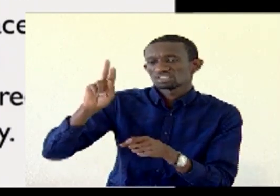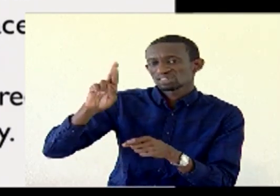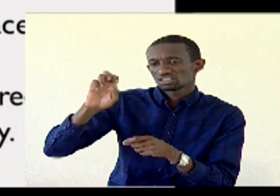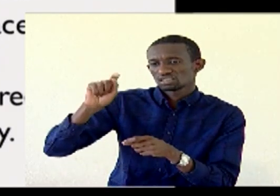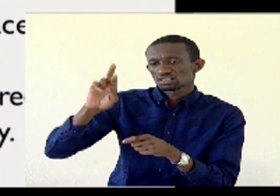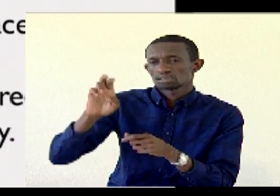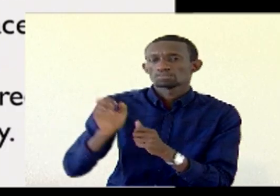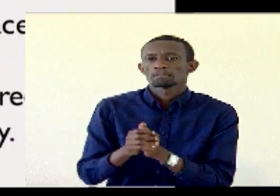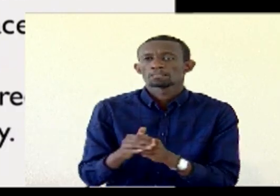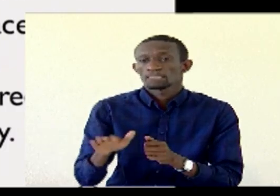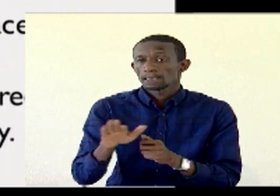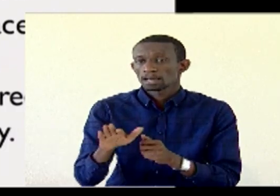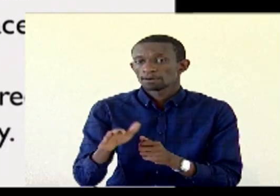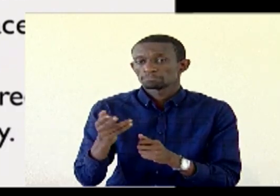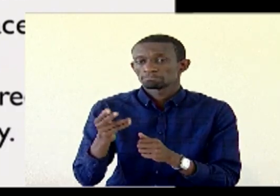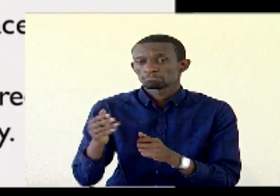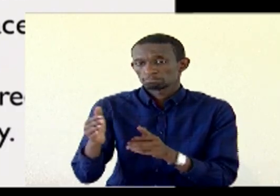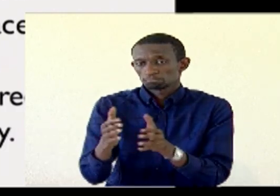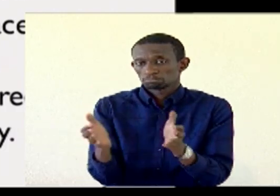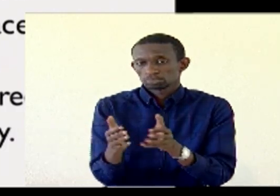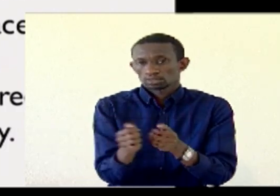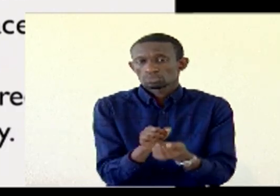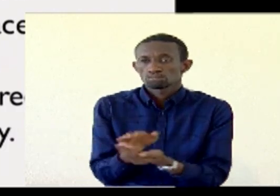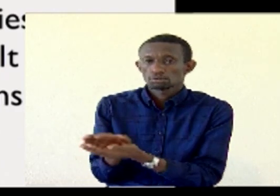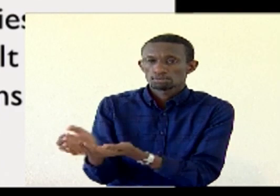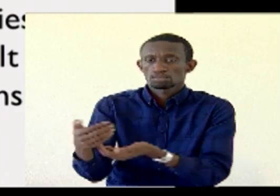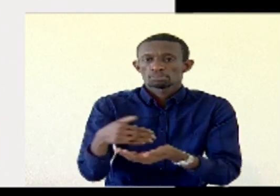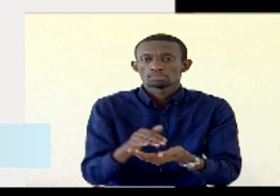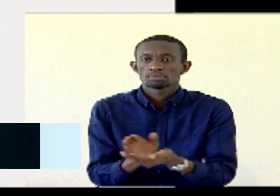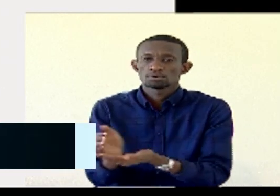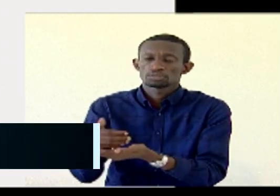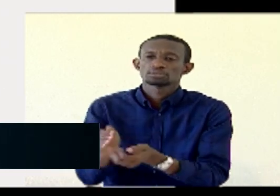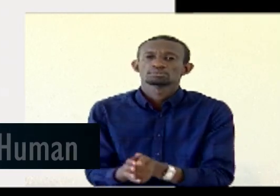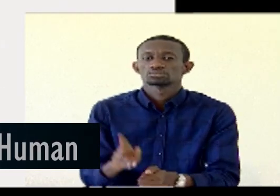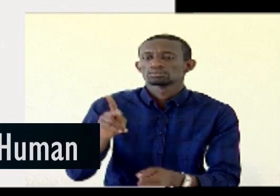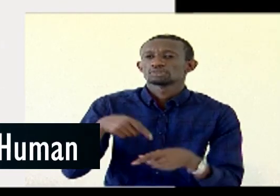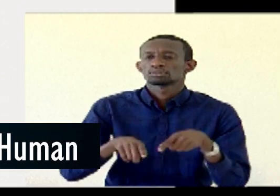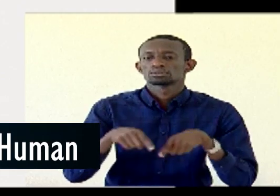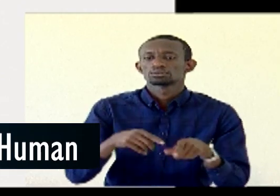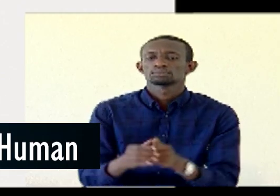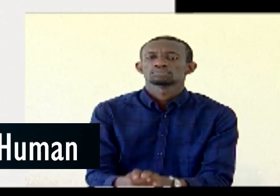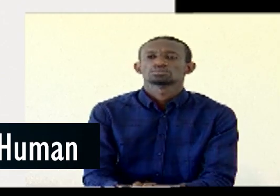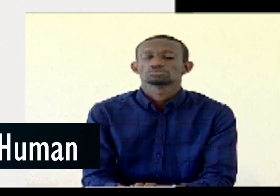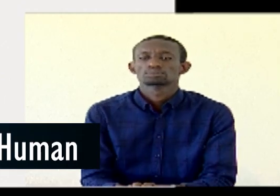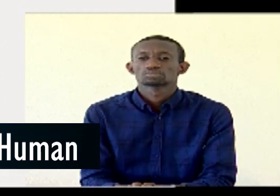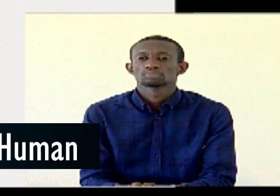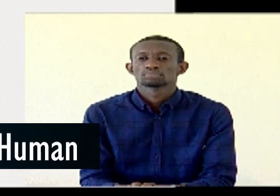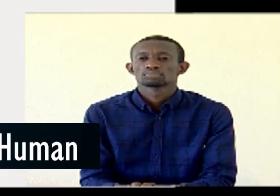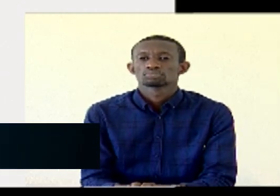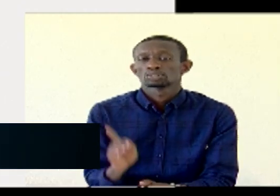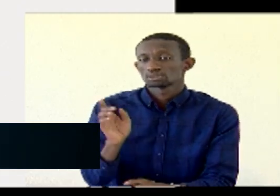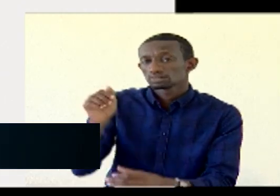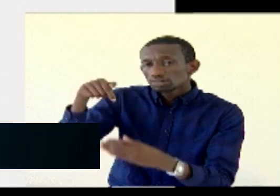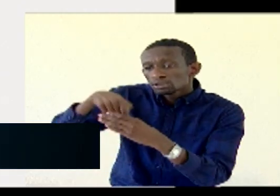space leading to the urethra. And as you can try to go back and see the structure of this is supposed to be, this is the internal